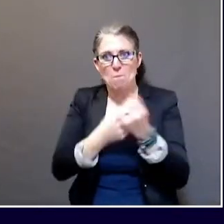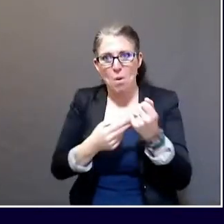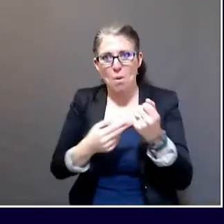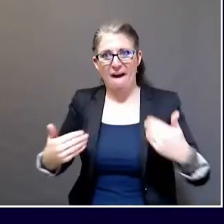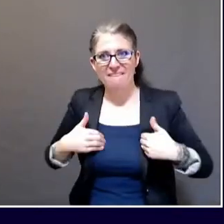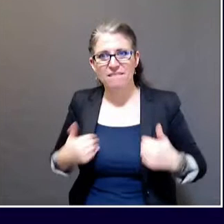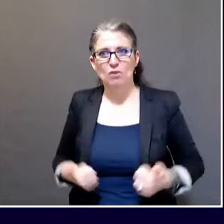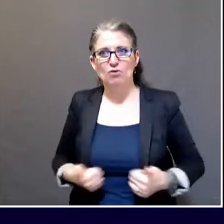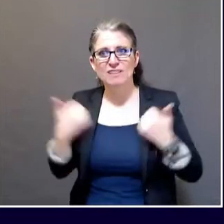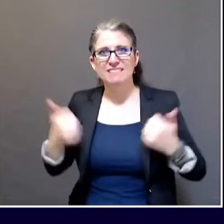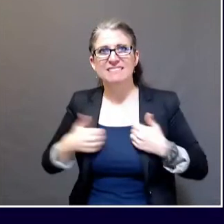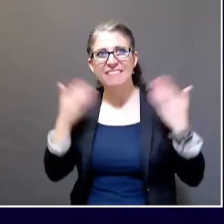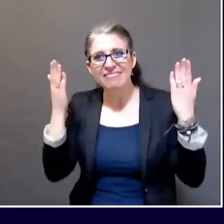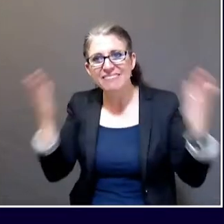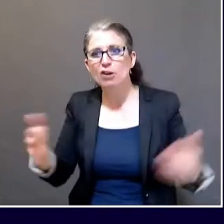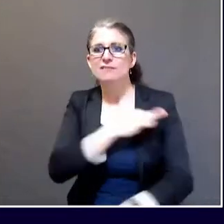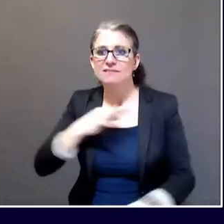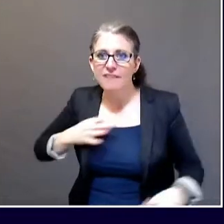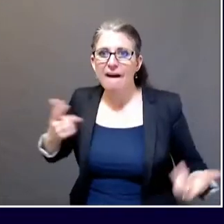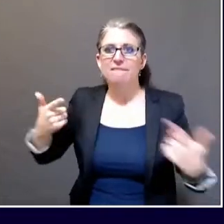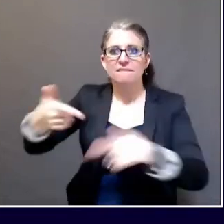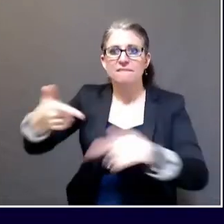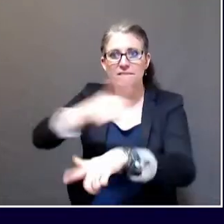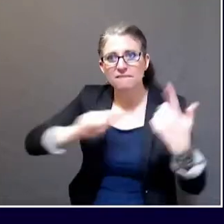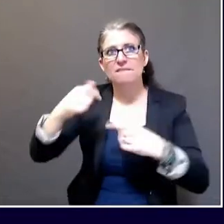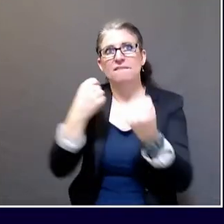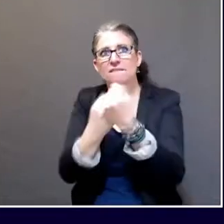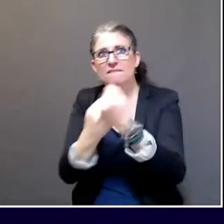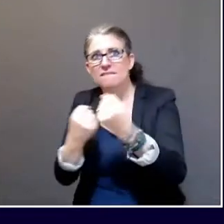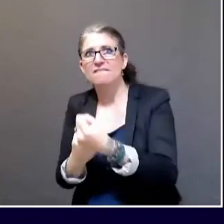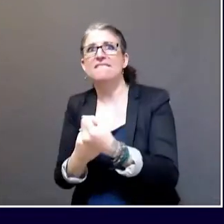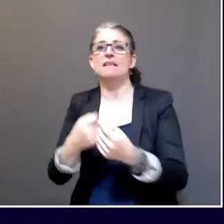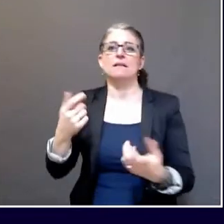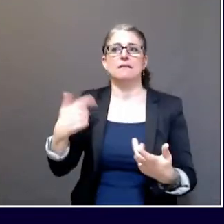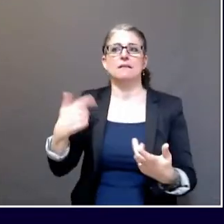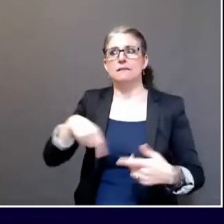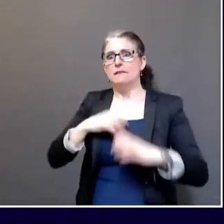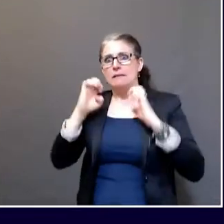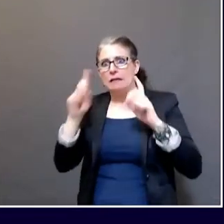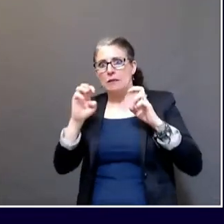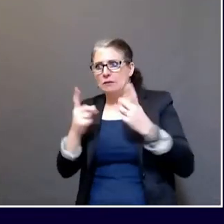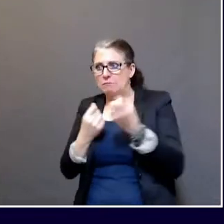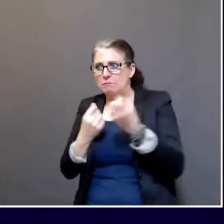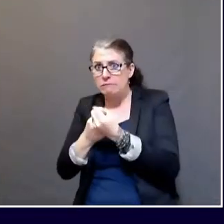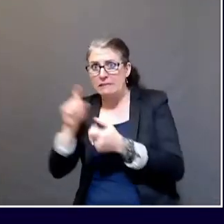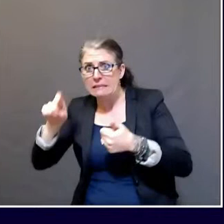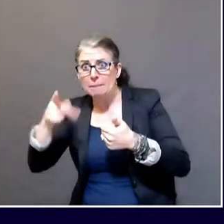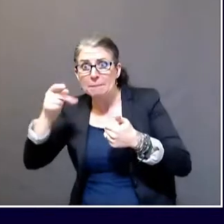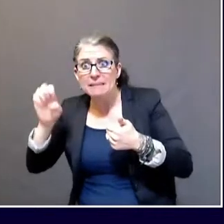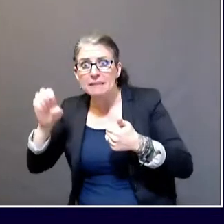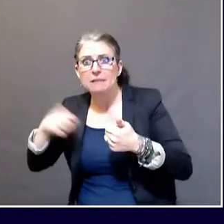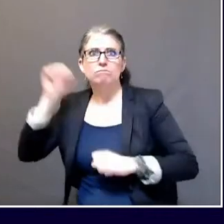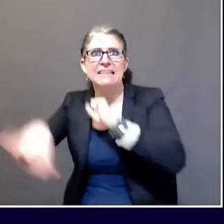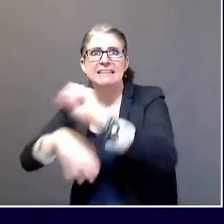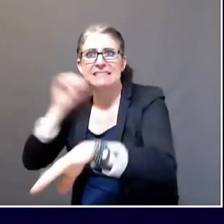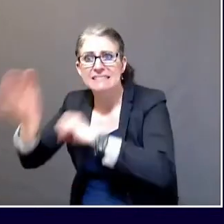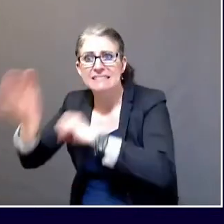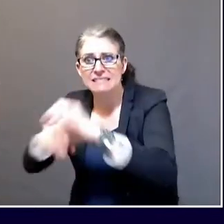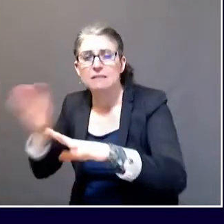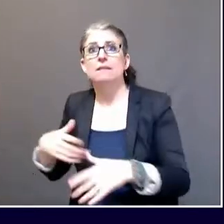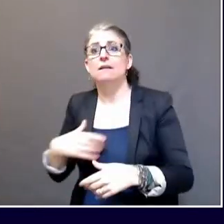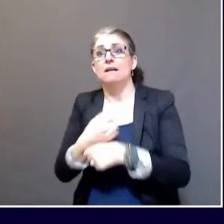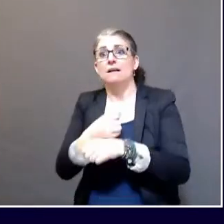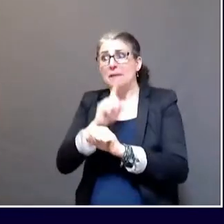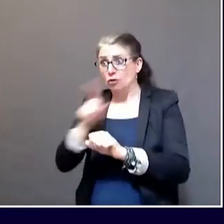to ensure that they have everything they need, be it PPE, be it testing supplies, as well as advice and guidance